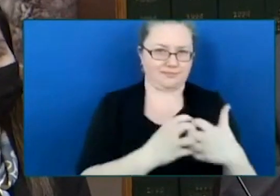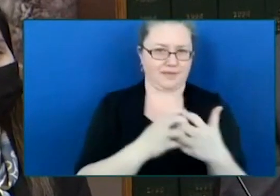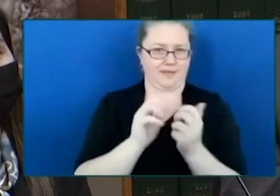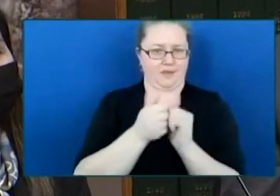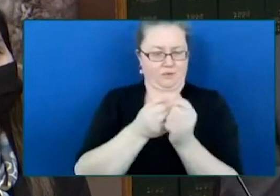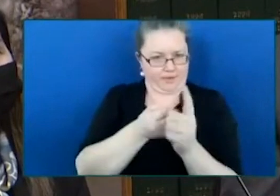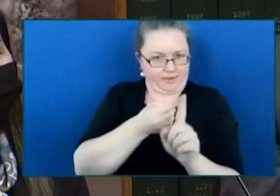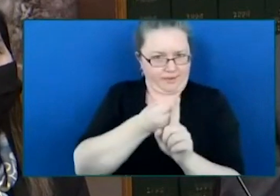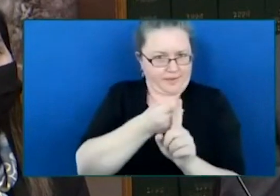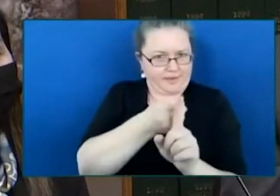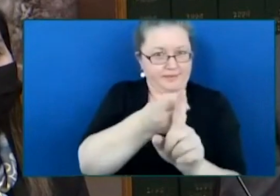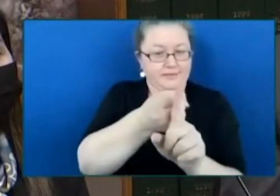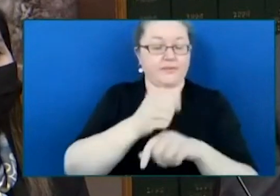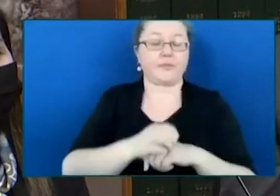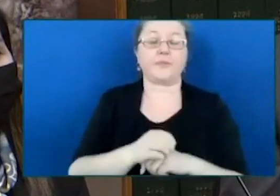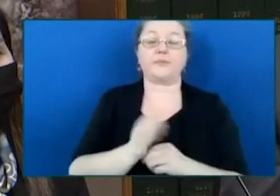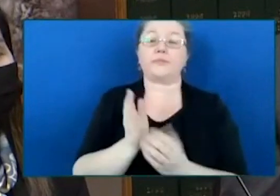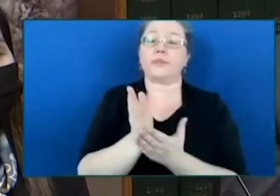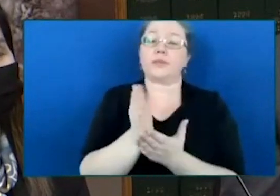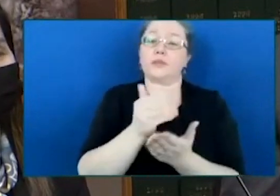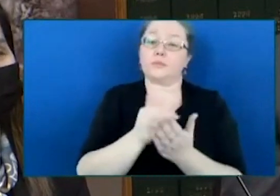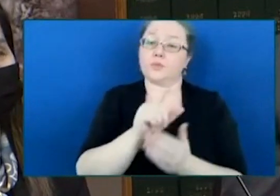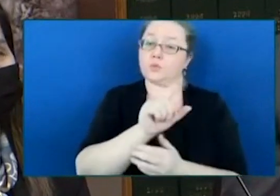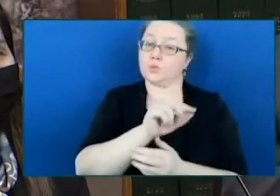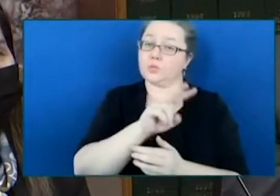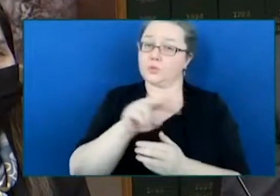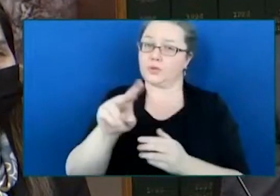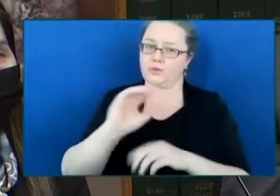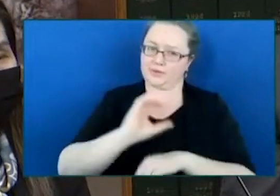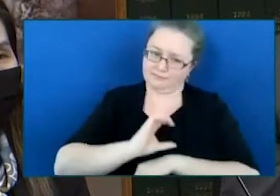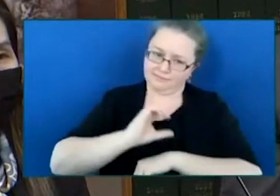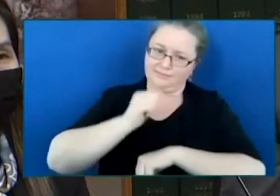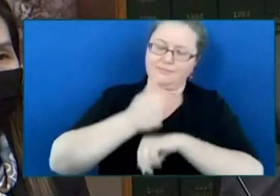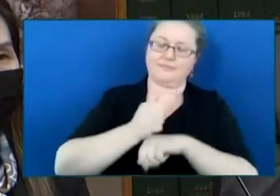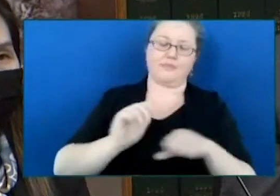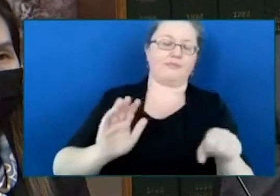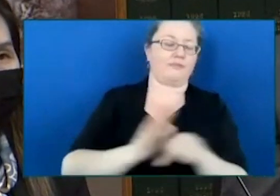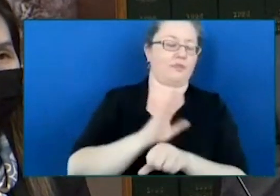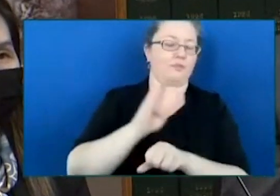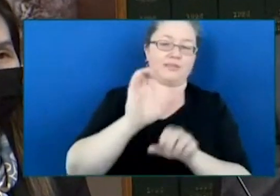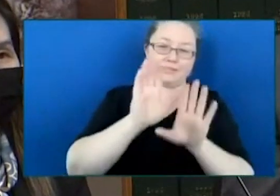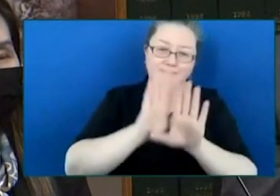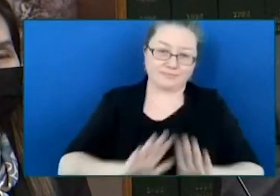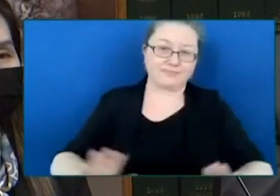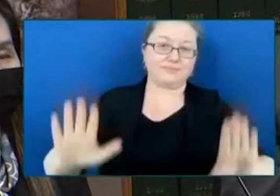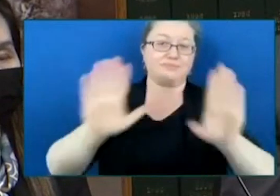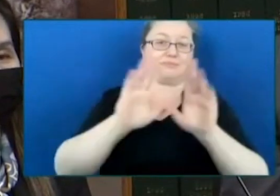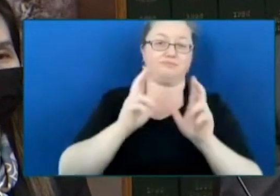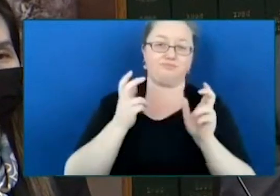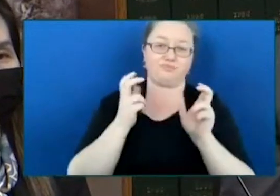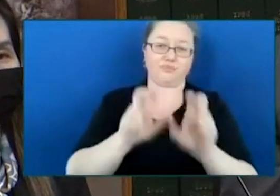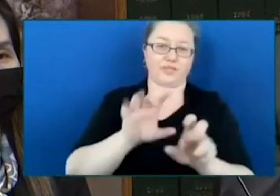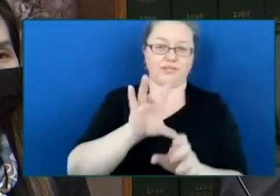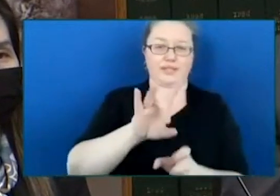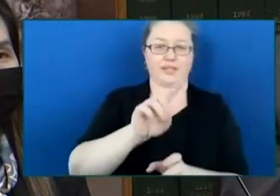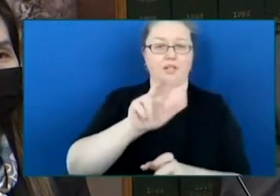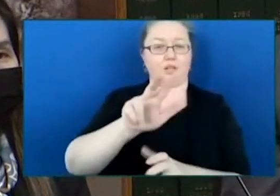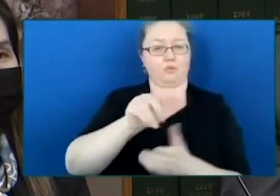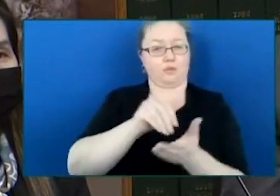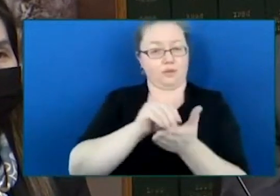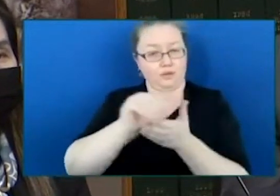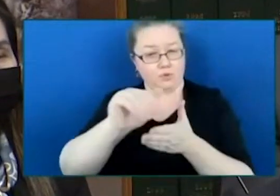Budget 2022 will begin implementing the strategy province-wide with $83 million. So what does that look like on the ground, Mr.